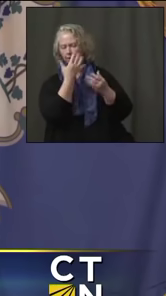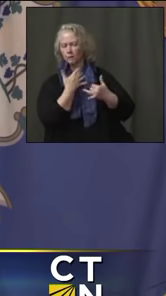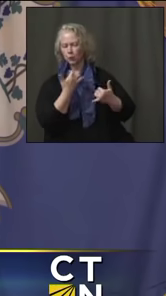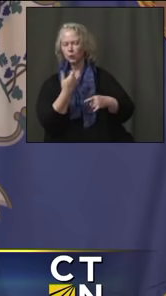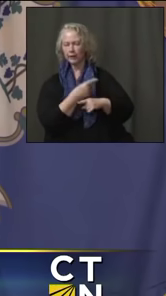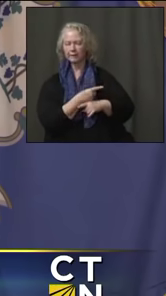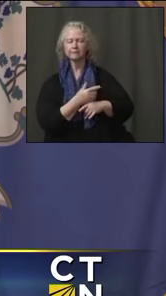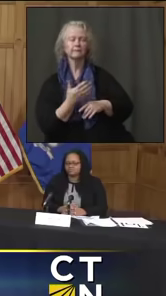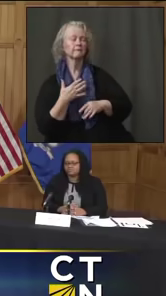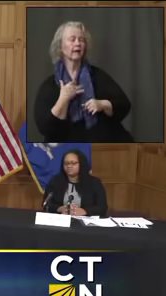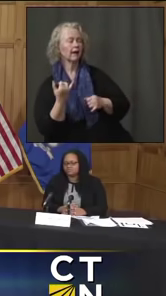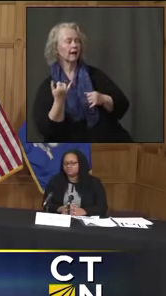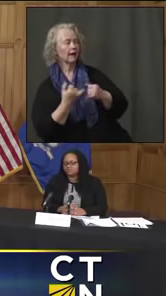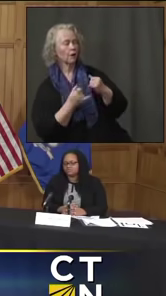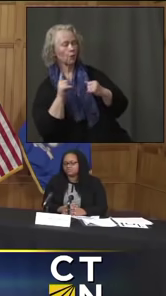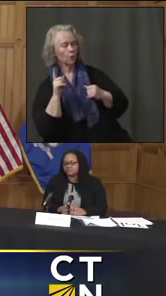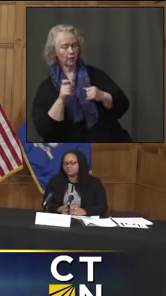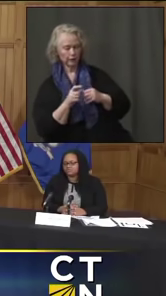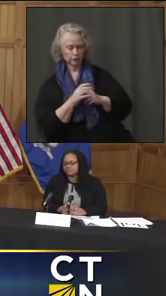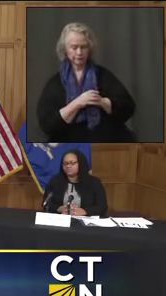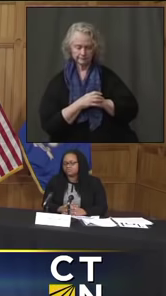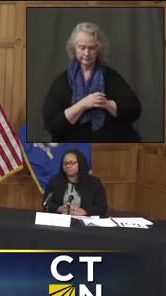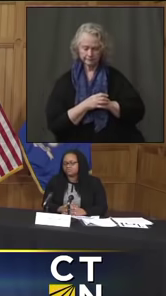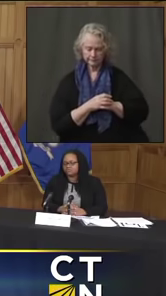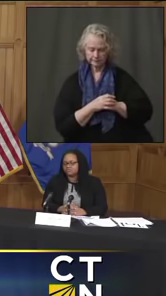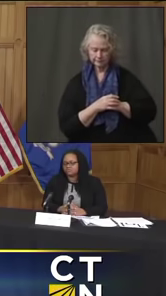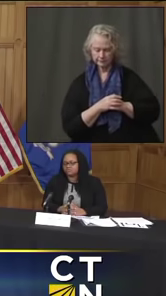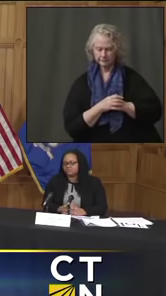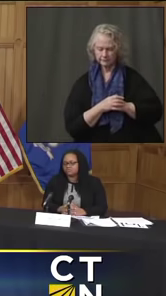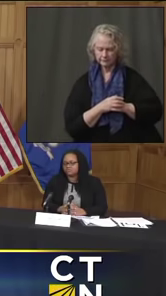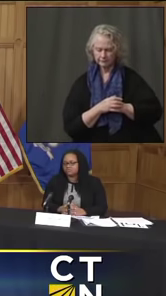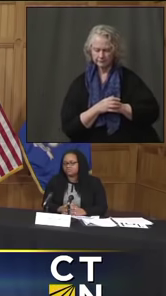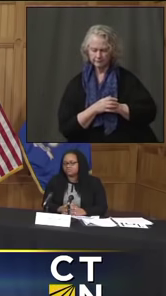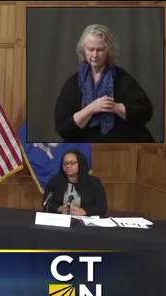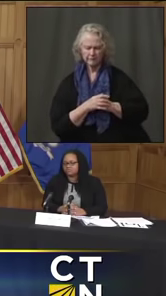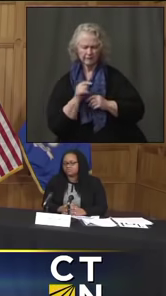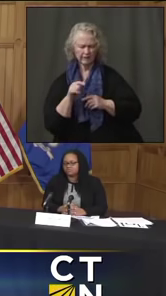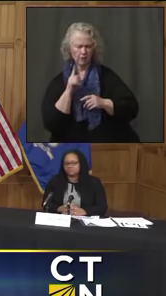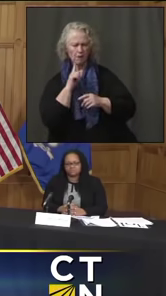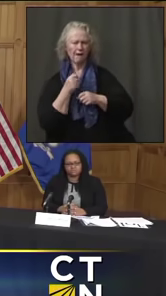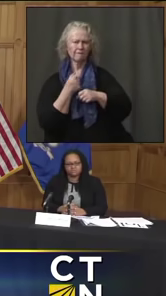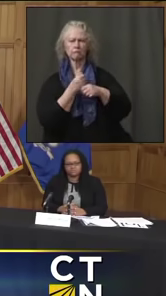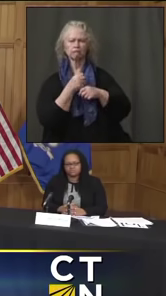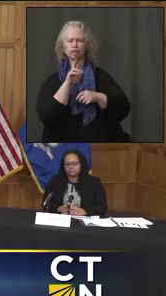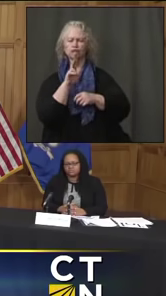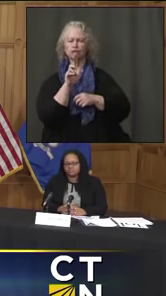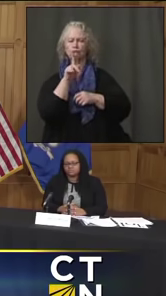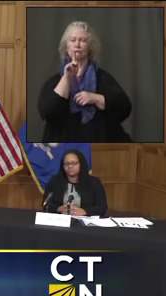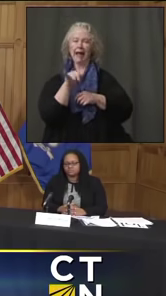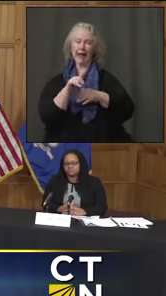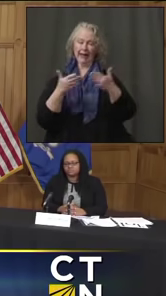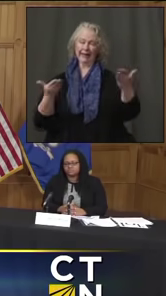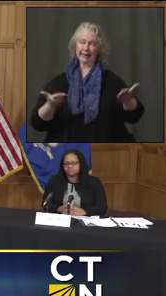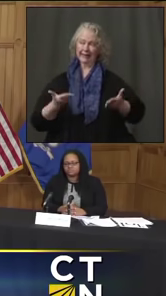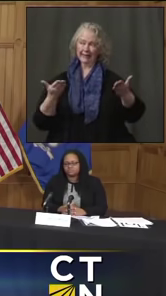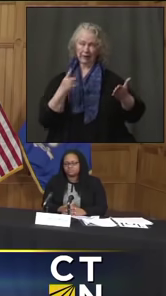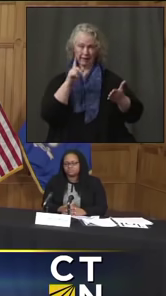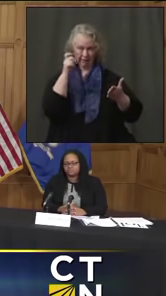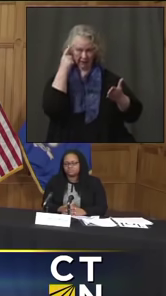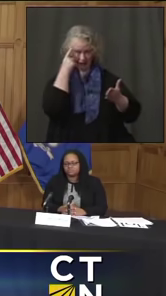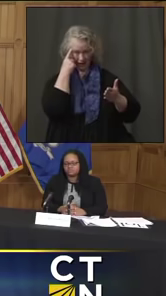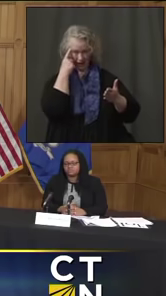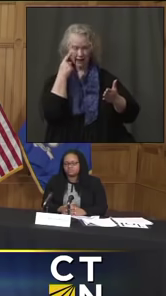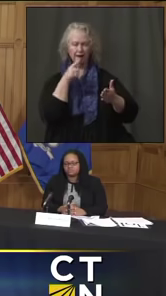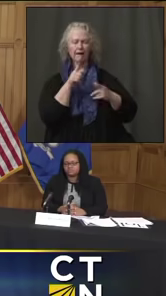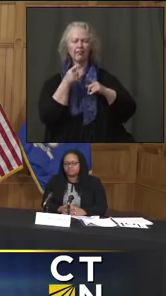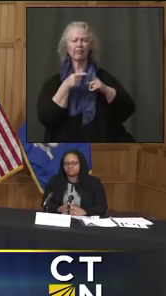you. And my last question for this morning, due to a rally that's being held today here in the state capitol by the state's